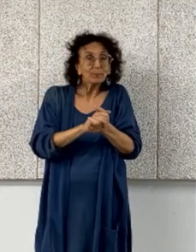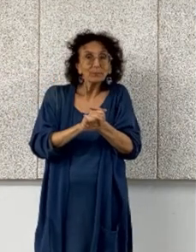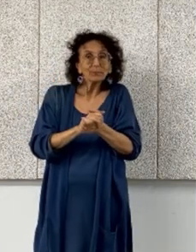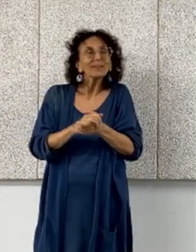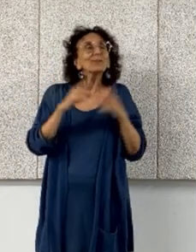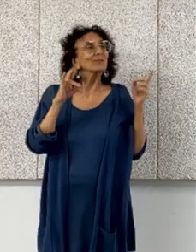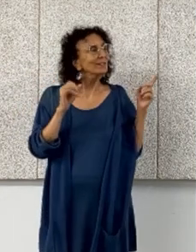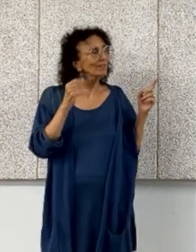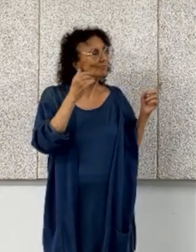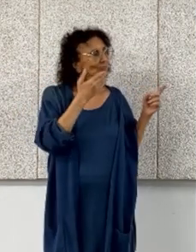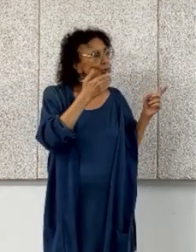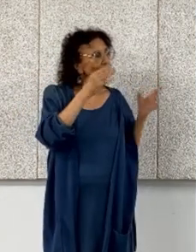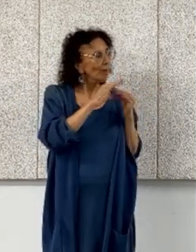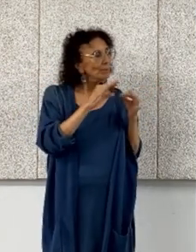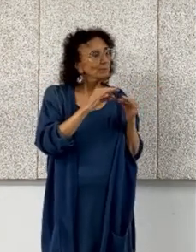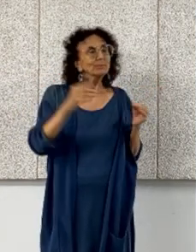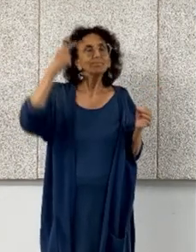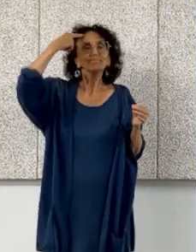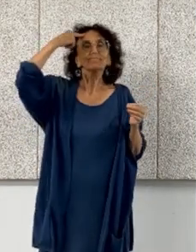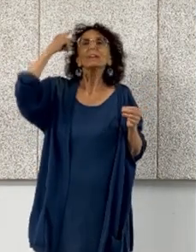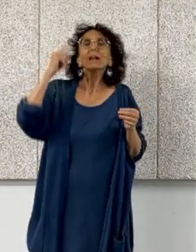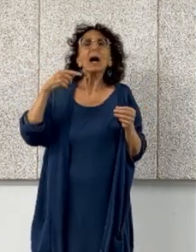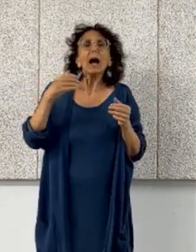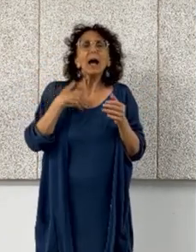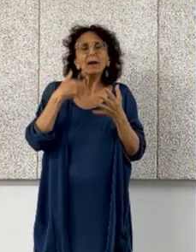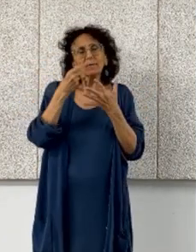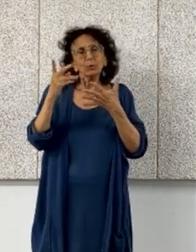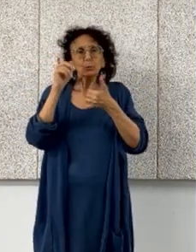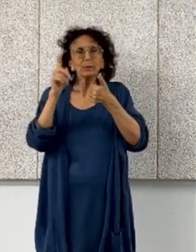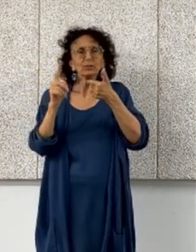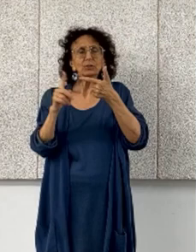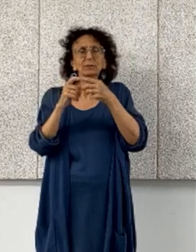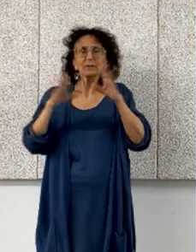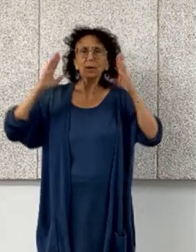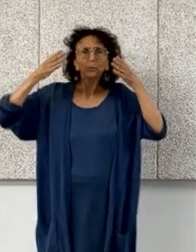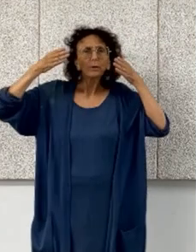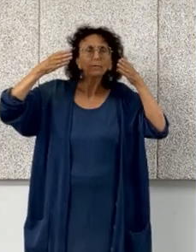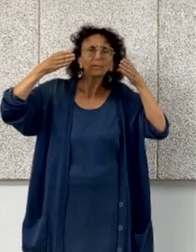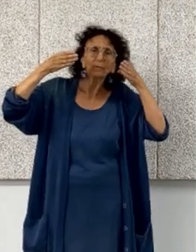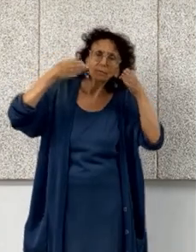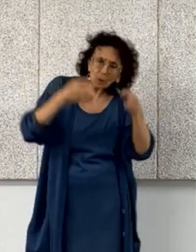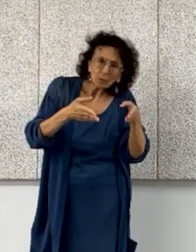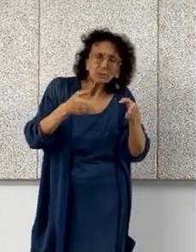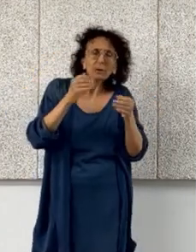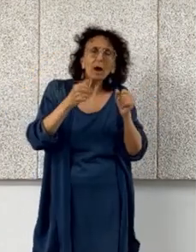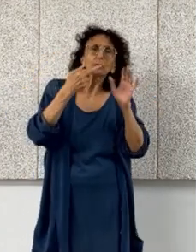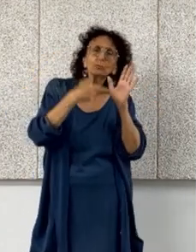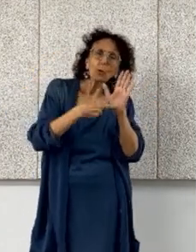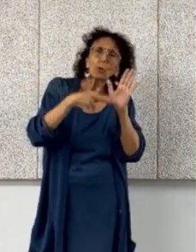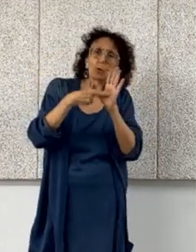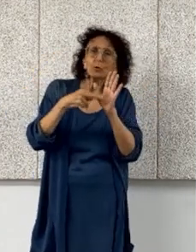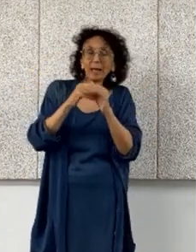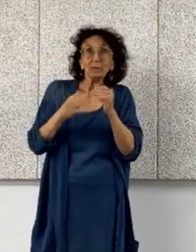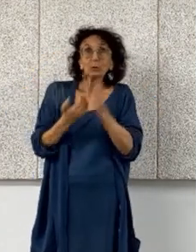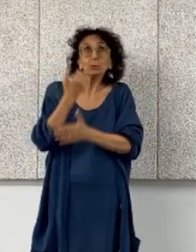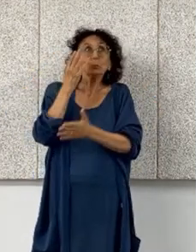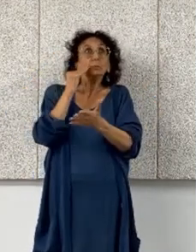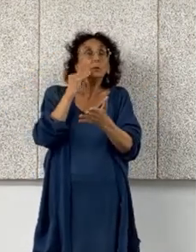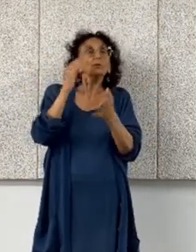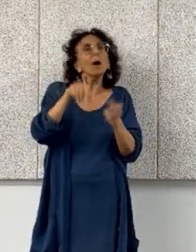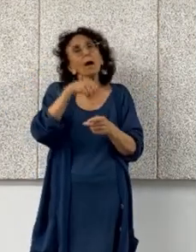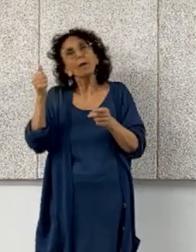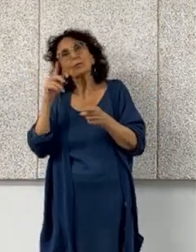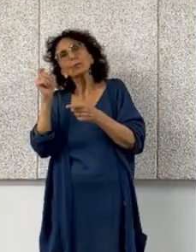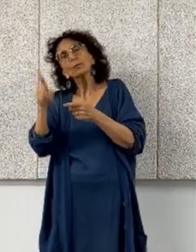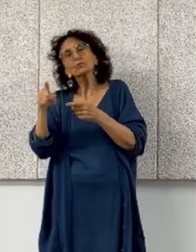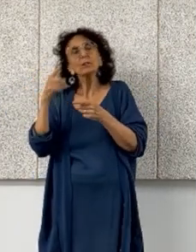in mind, I have some questions that are a little more focused on some folks' roles, the newness of it. I have some other questions